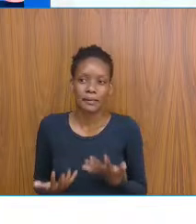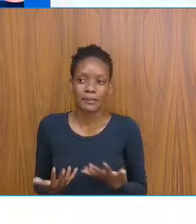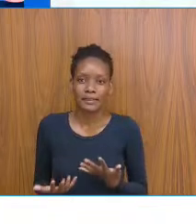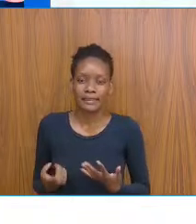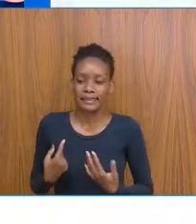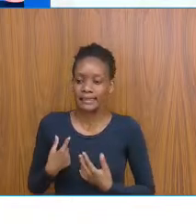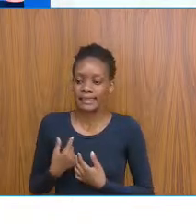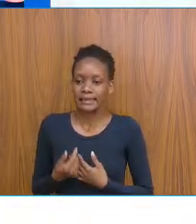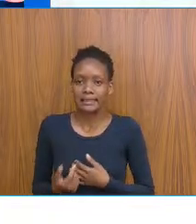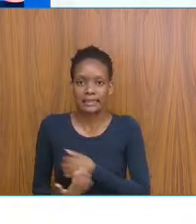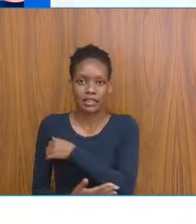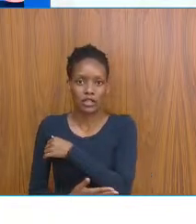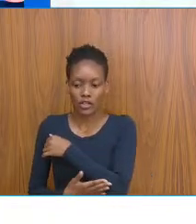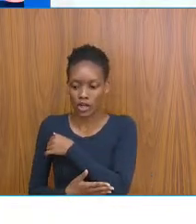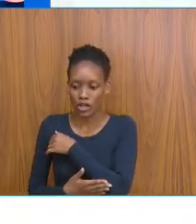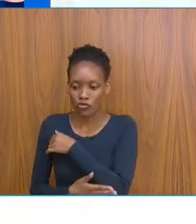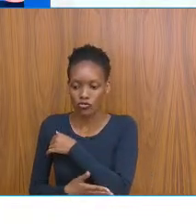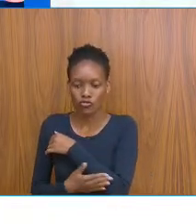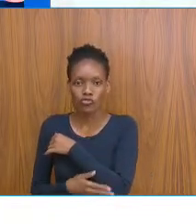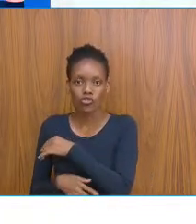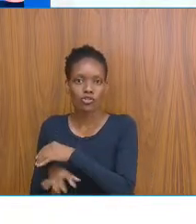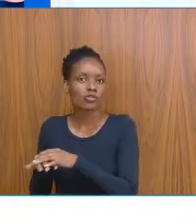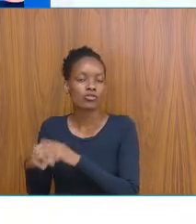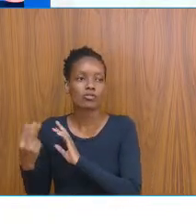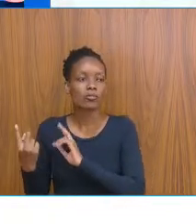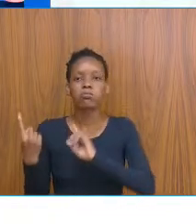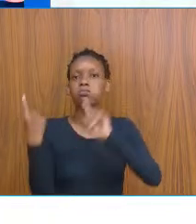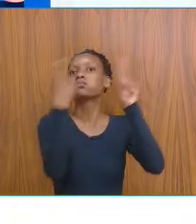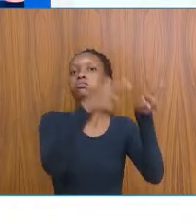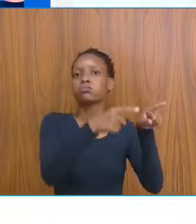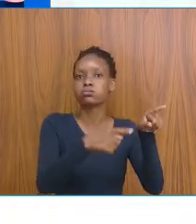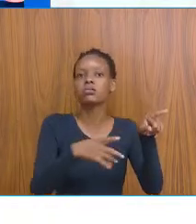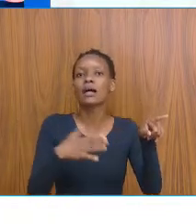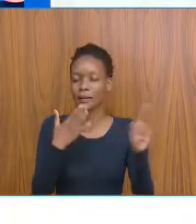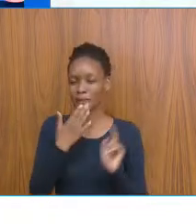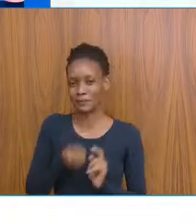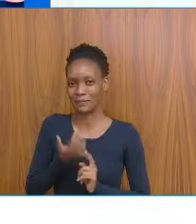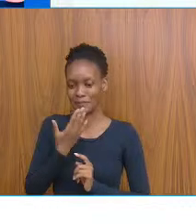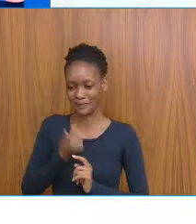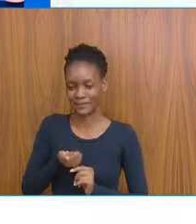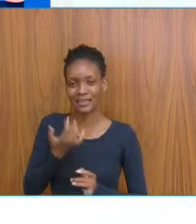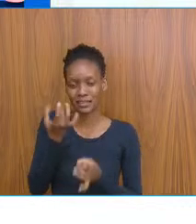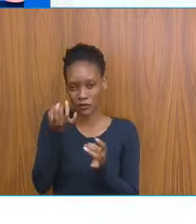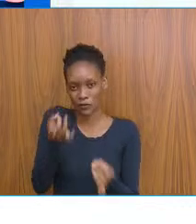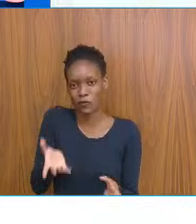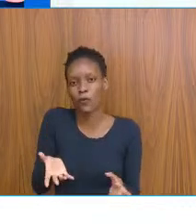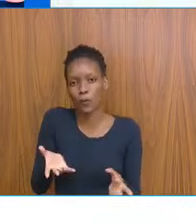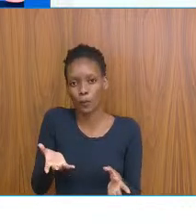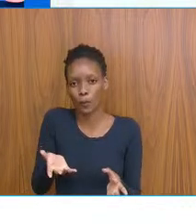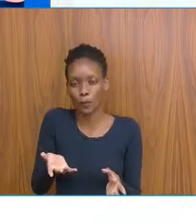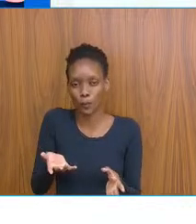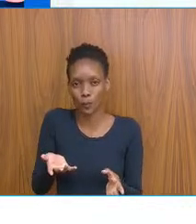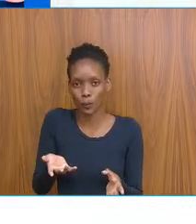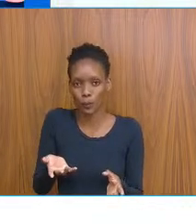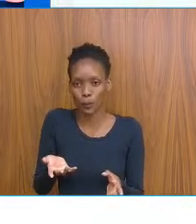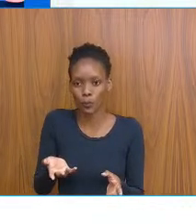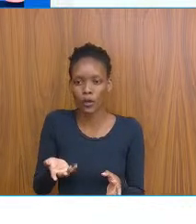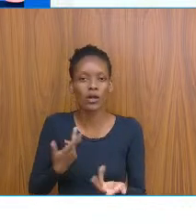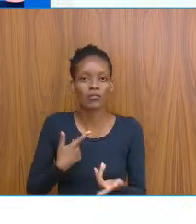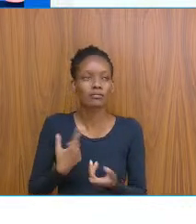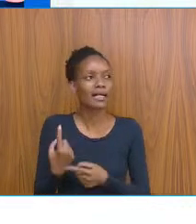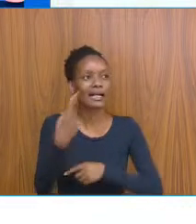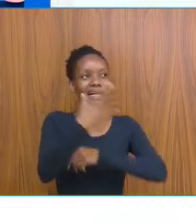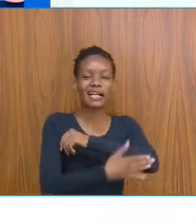the country, to notify it of the intended absence and the mission where such people intend to